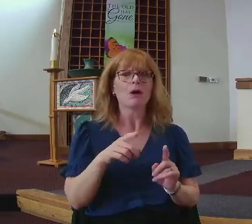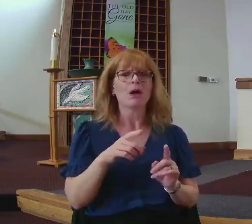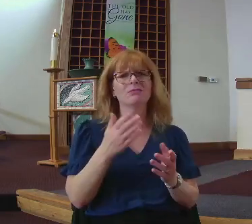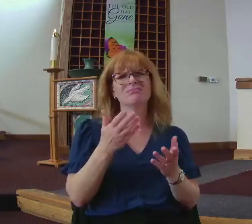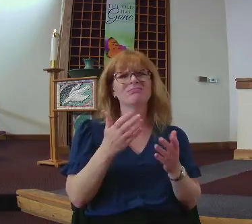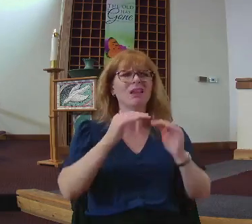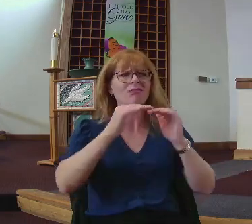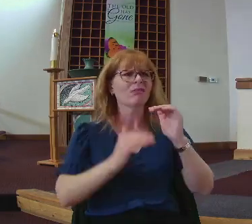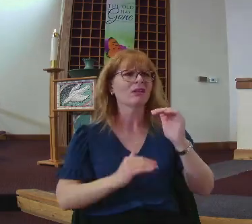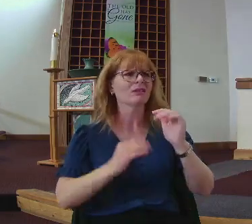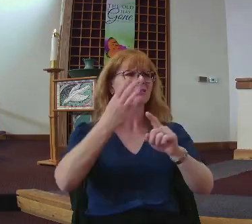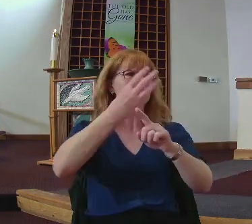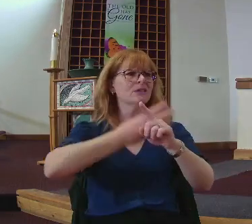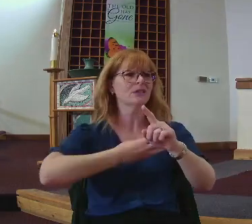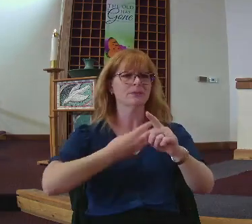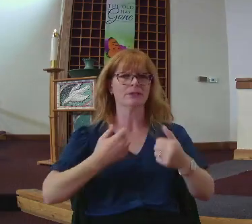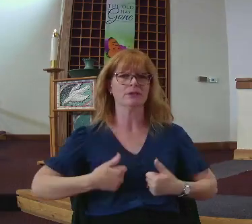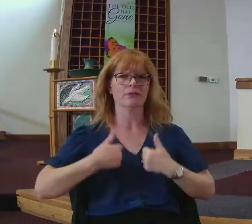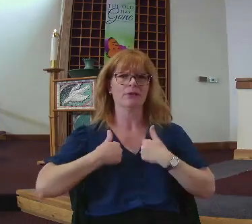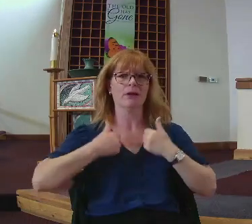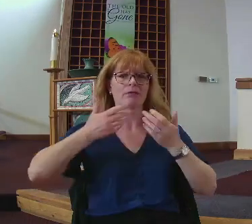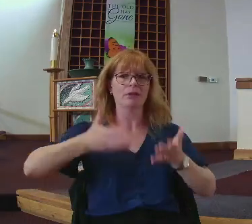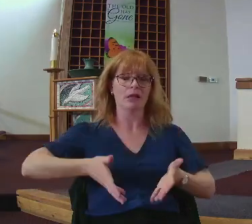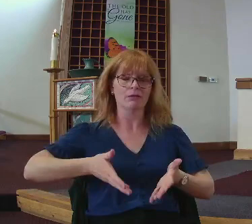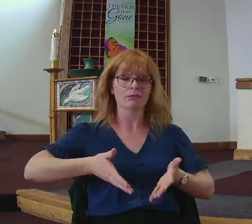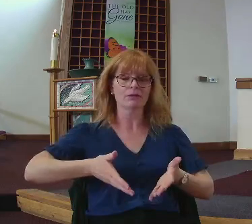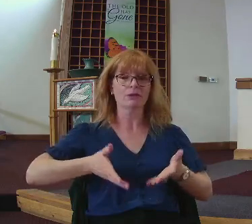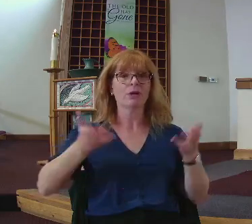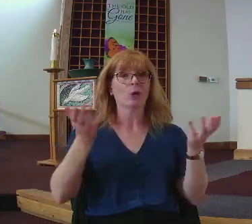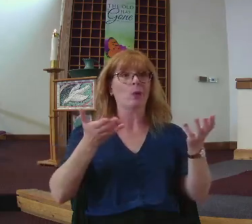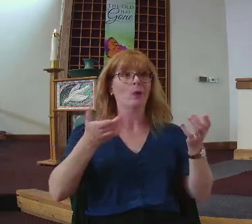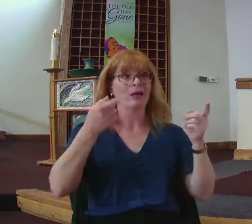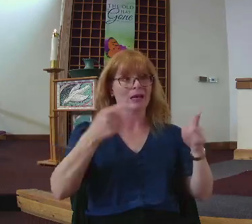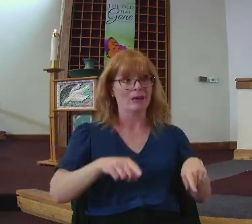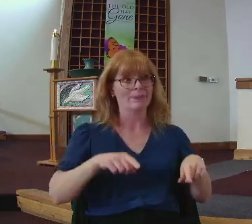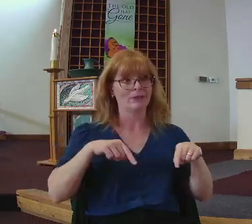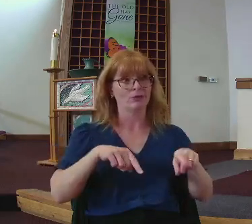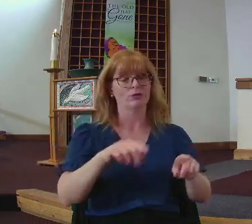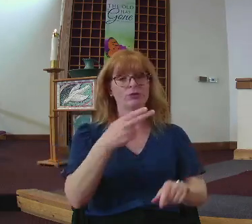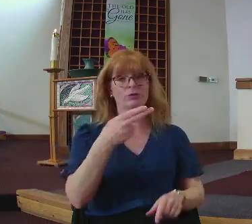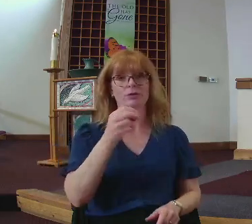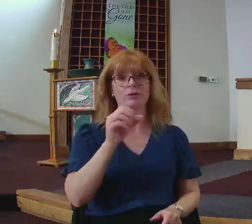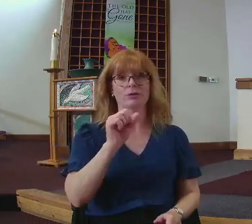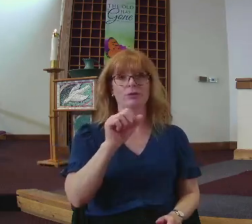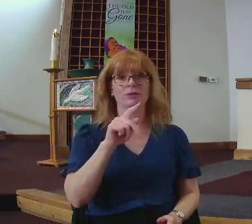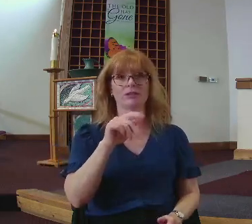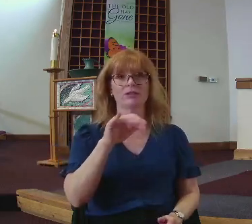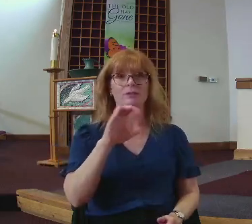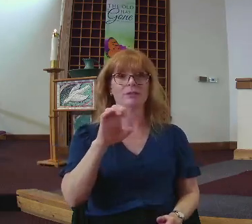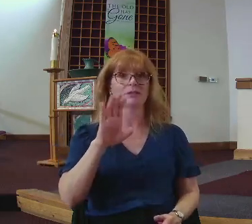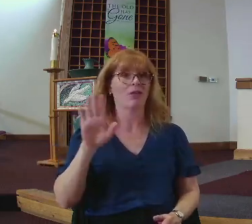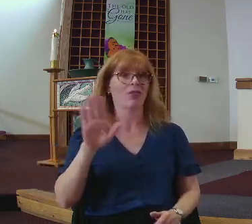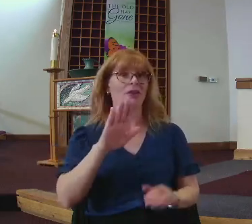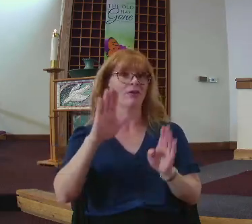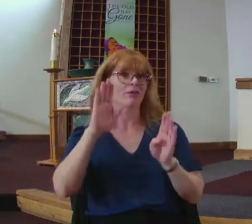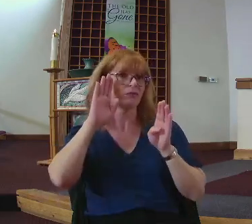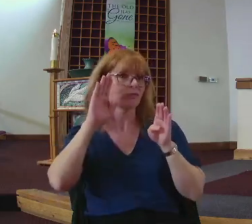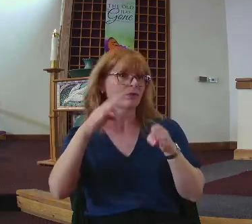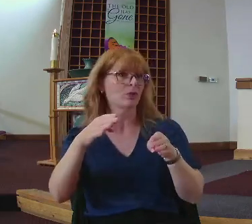approximately 6 months of life. But what happens in hospice is the focus of care